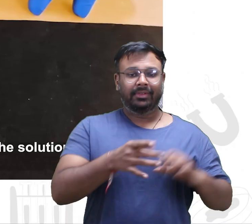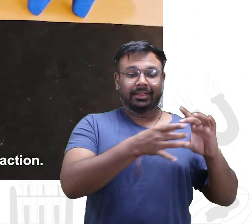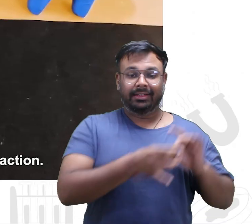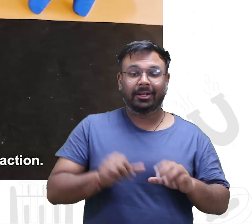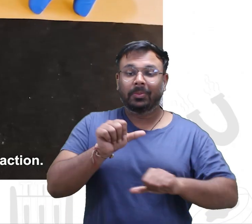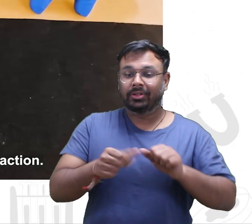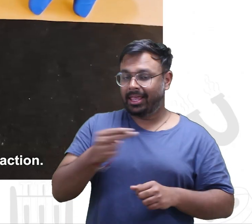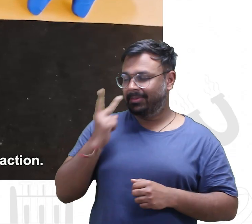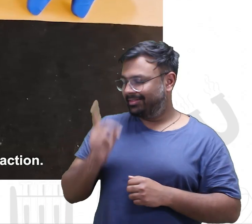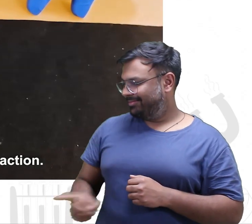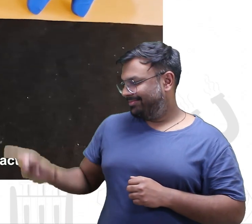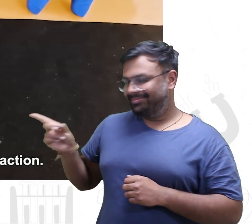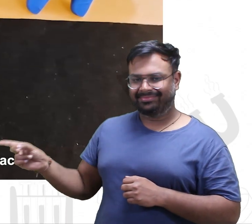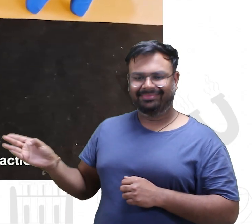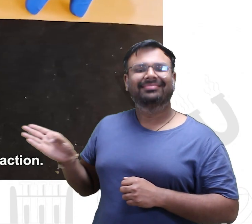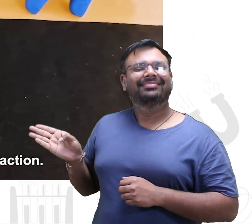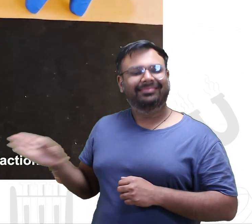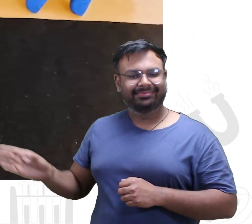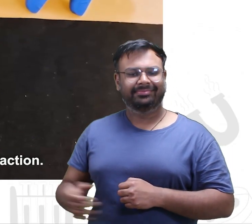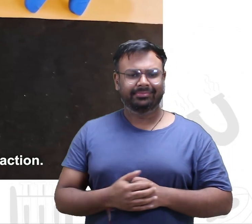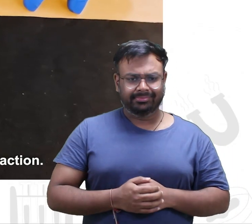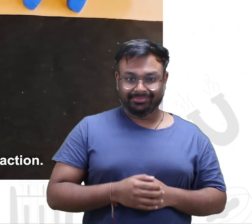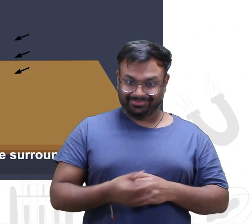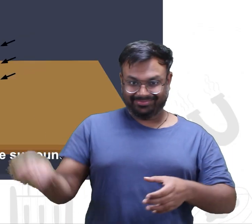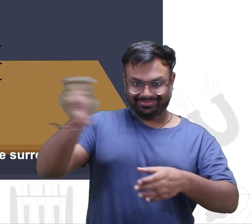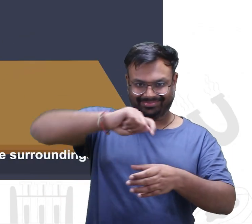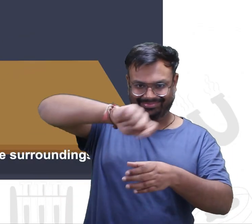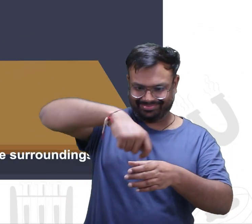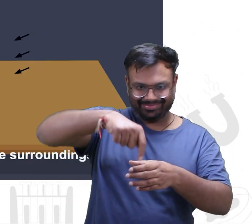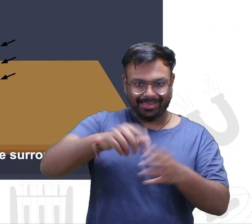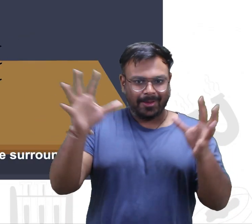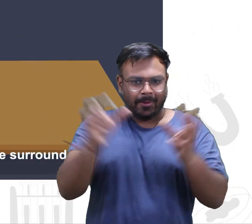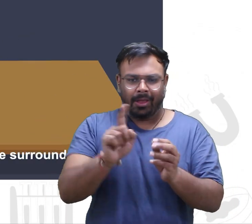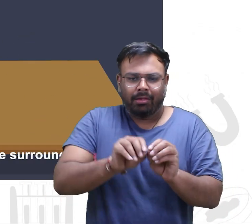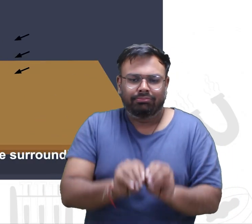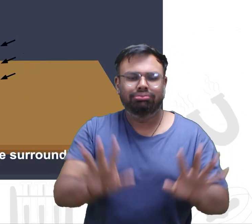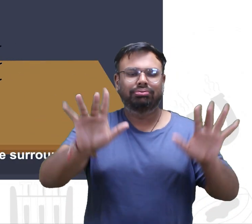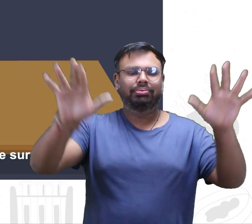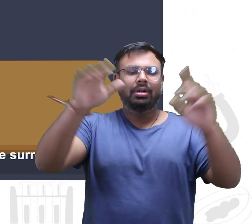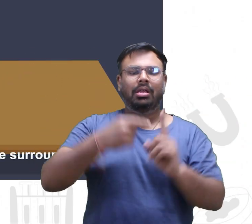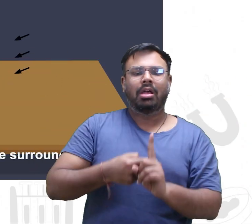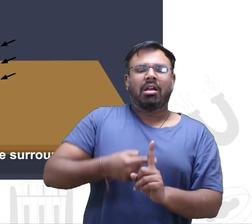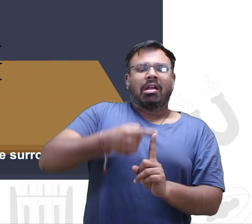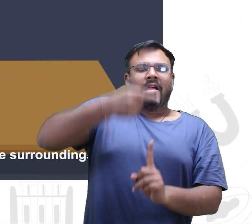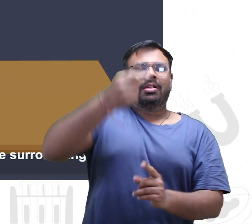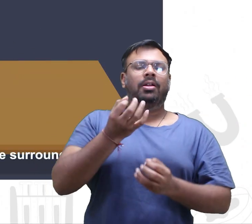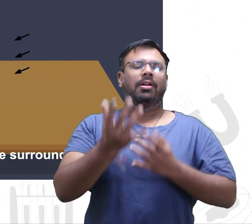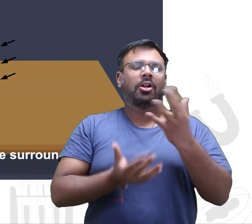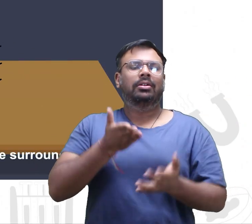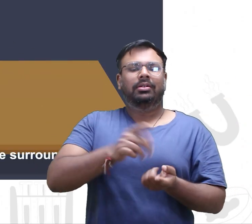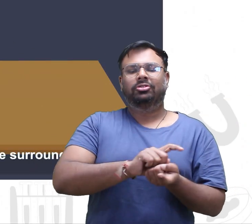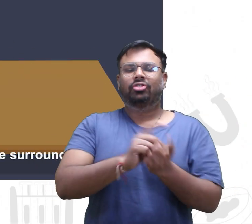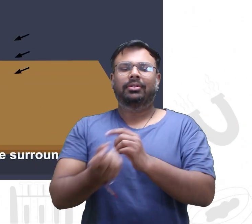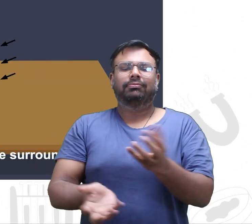heat, which is referred to as an exothermic reaction. An exothermic process is one where energy is